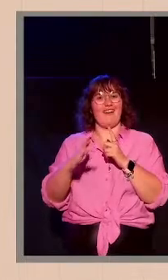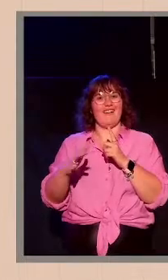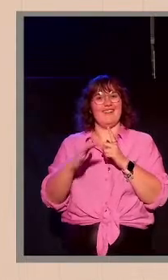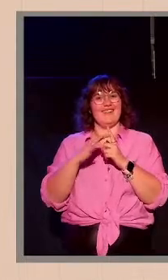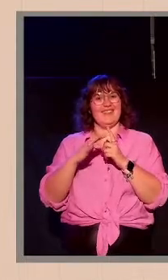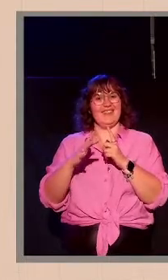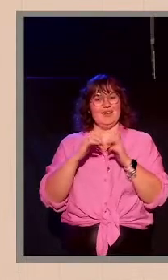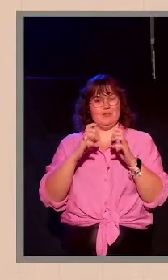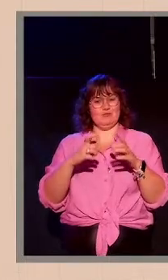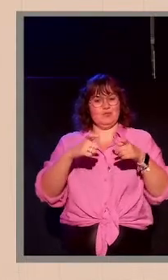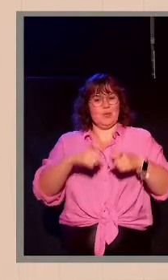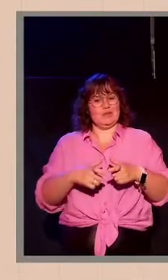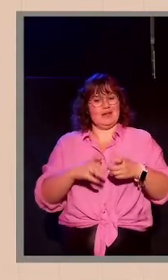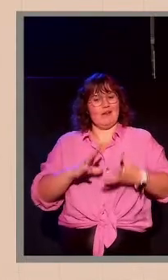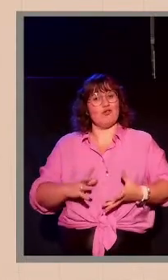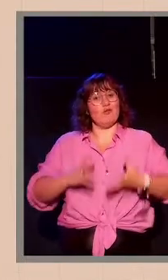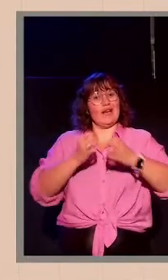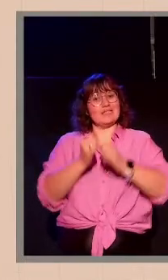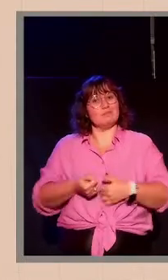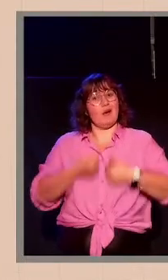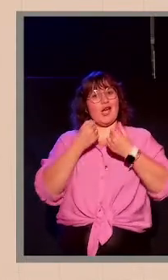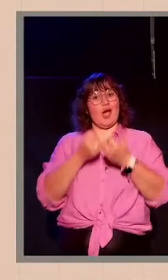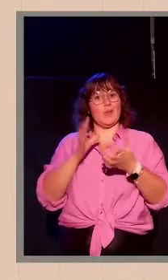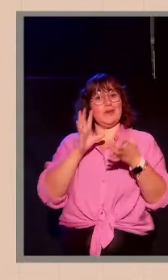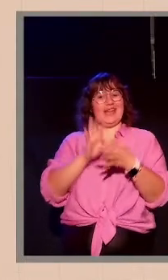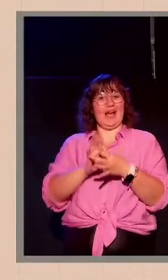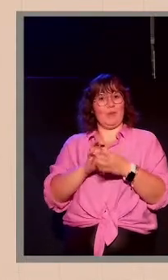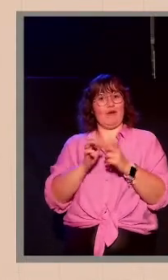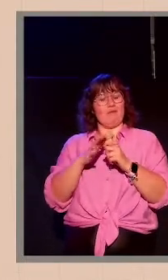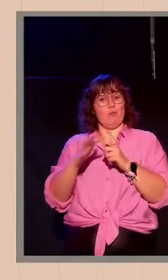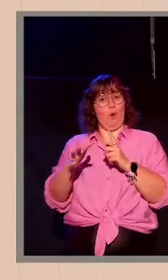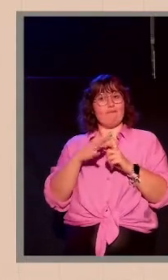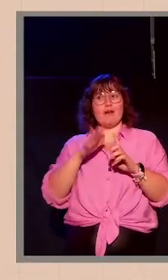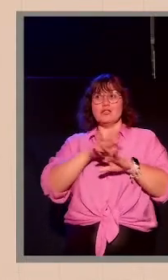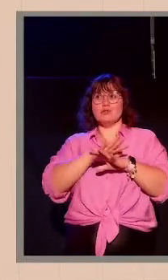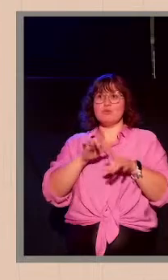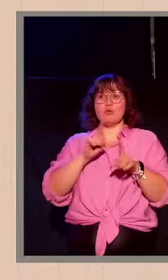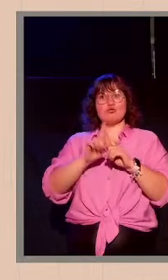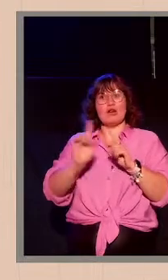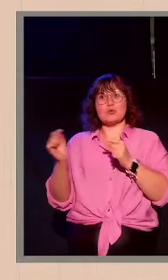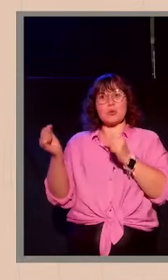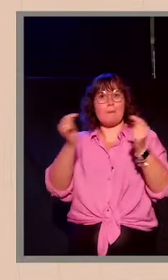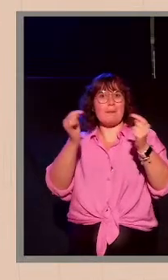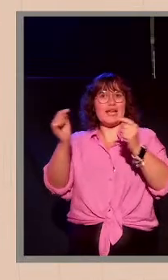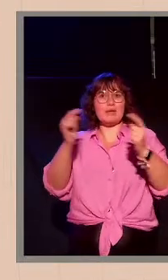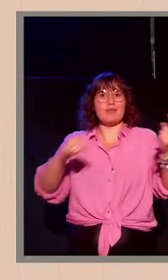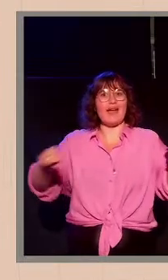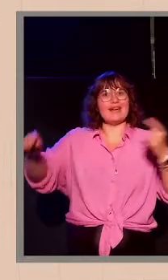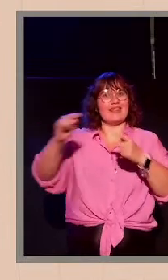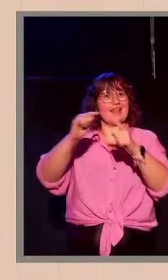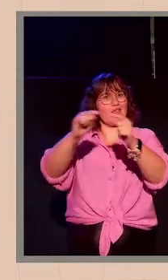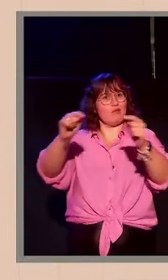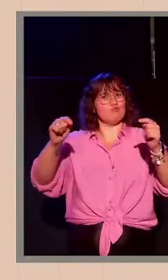network here so that it's not trying to compete with anything else that's in the room.